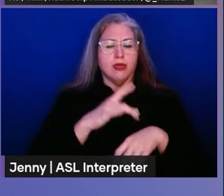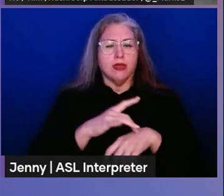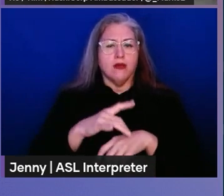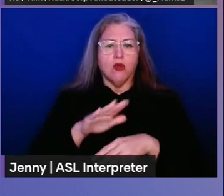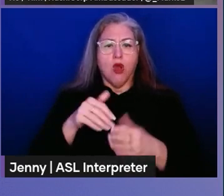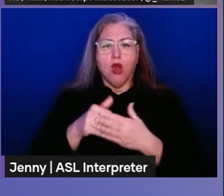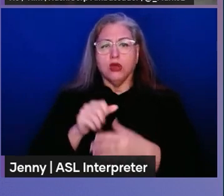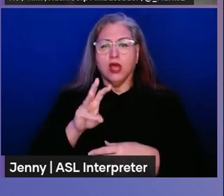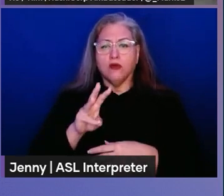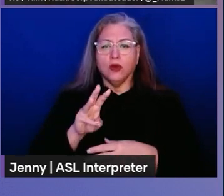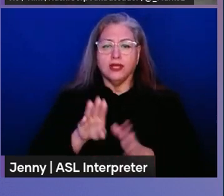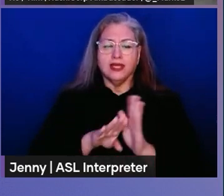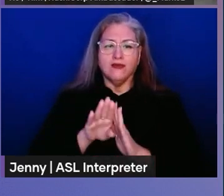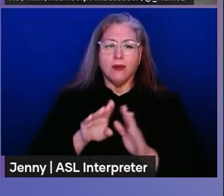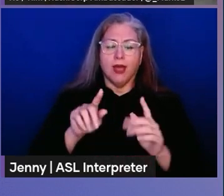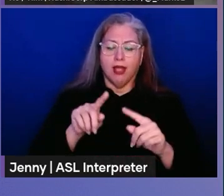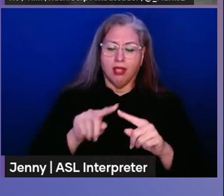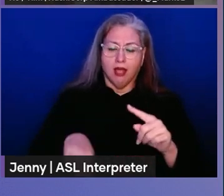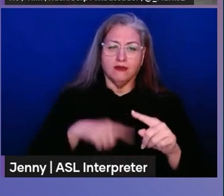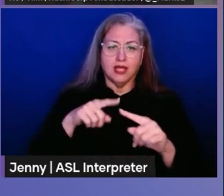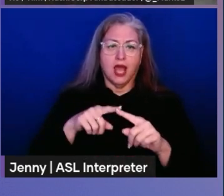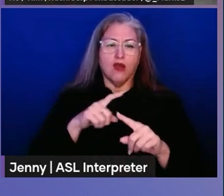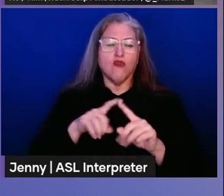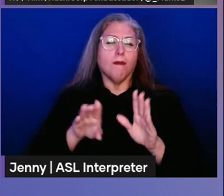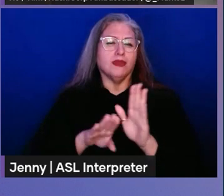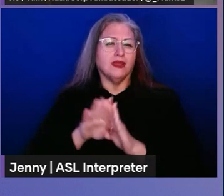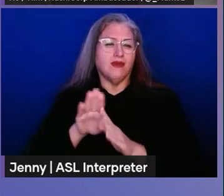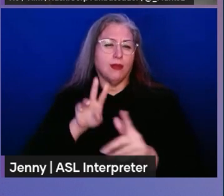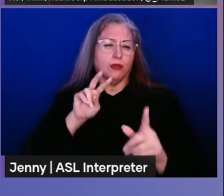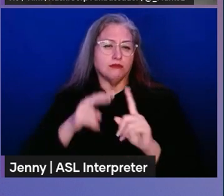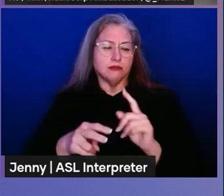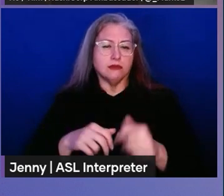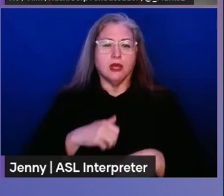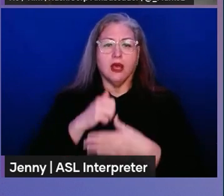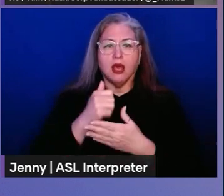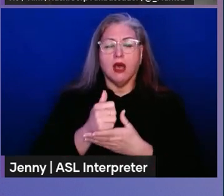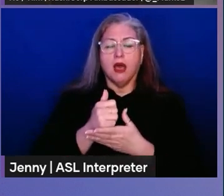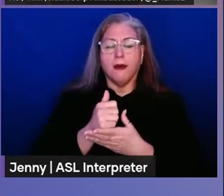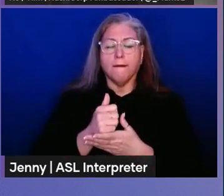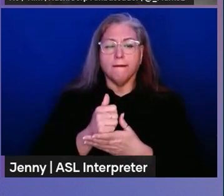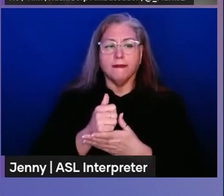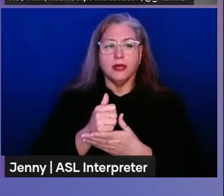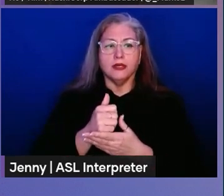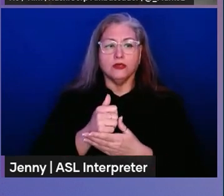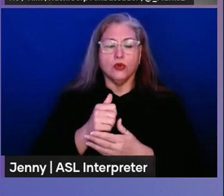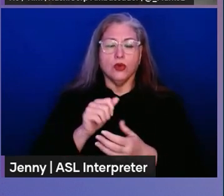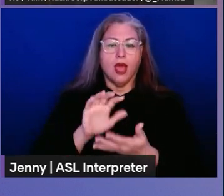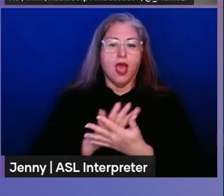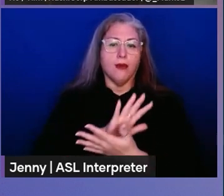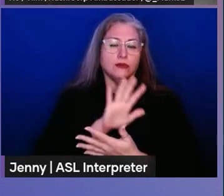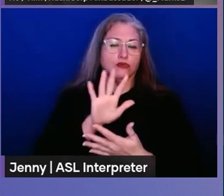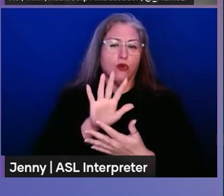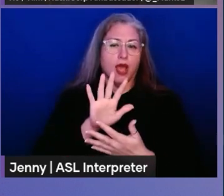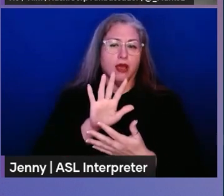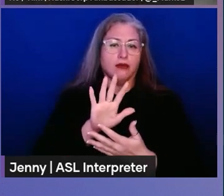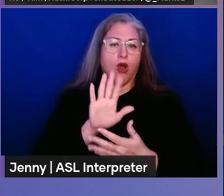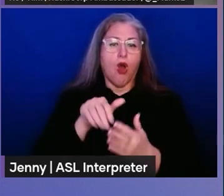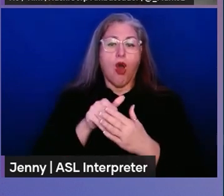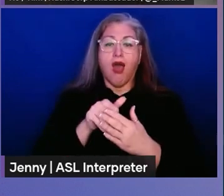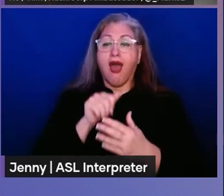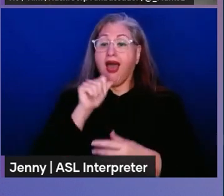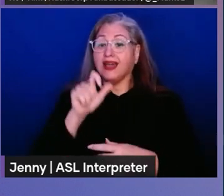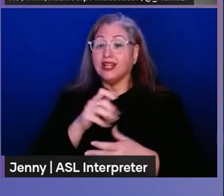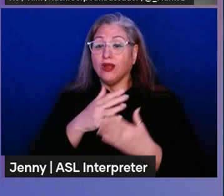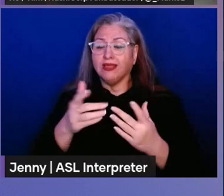development lifecycle from the developer perspective, and helps you kind of to abstract all the necessary nitty-gritty things